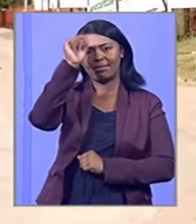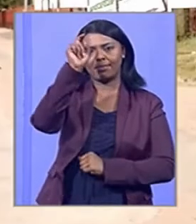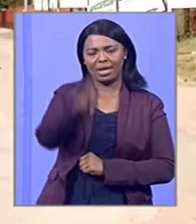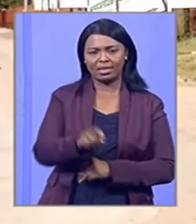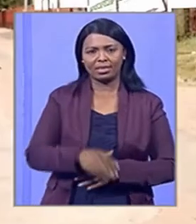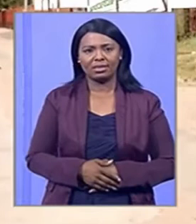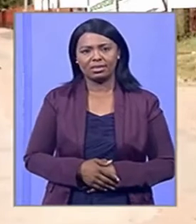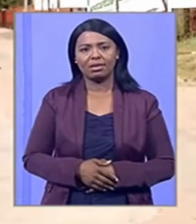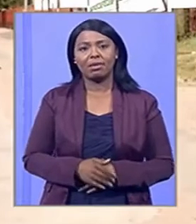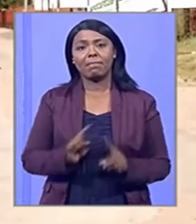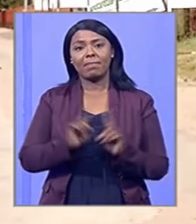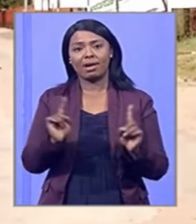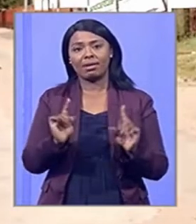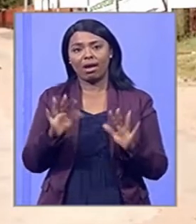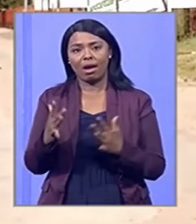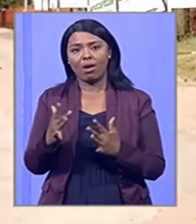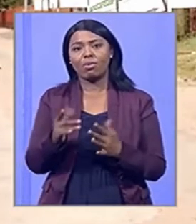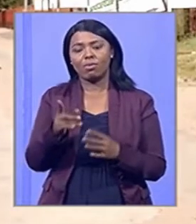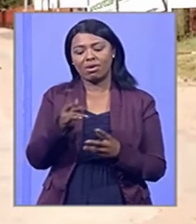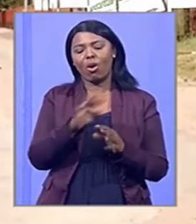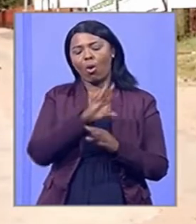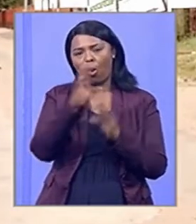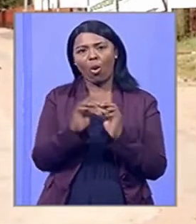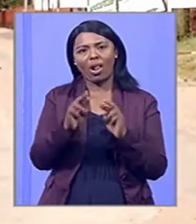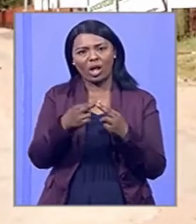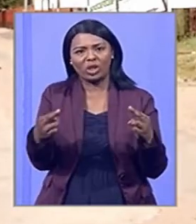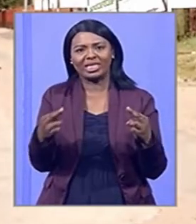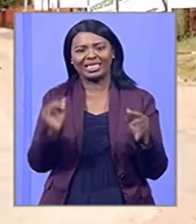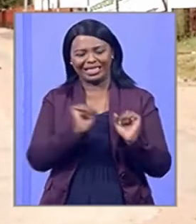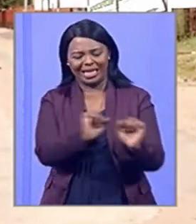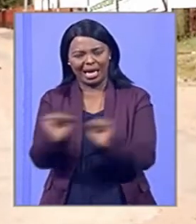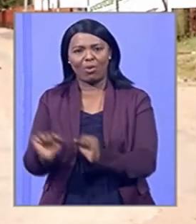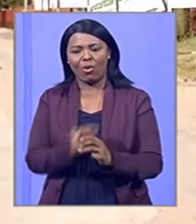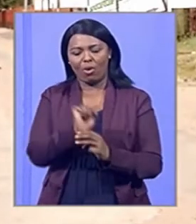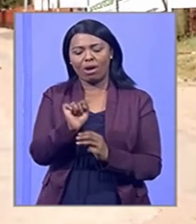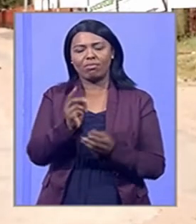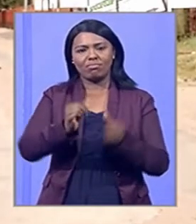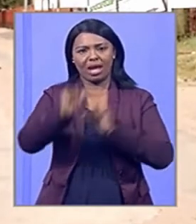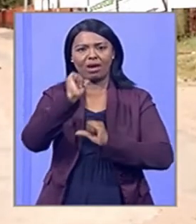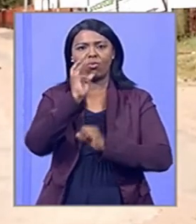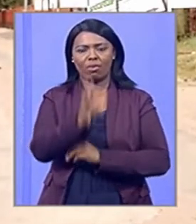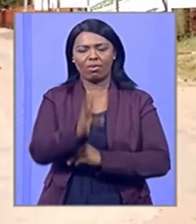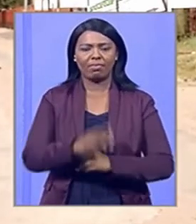diragadiwa ka go gapa dithuto tsa bona. Ke Tebogo Phakedi wa Dikgang tsa SABC mo Mahikeng.